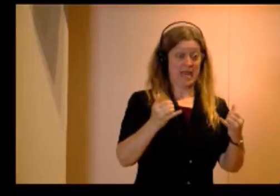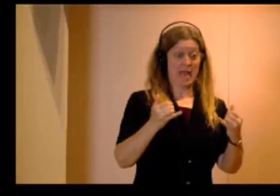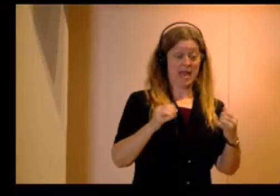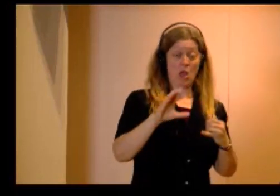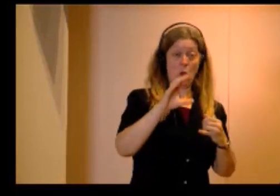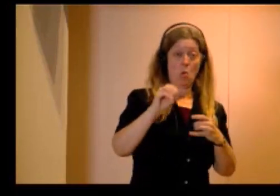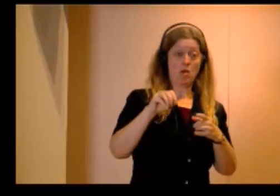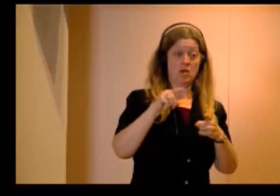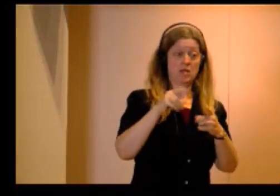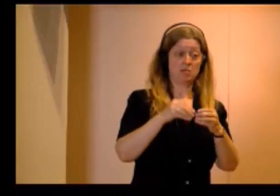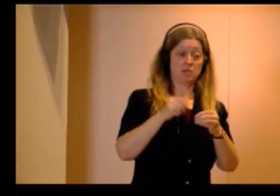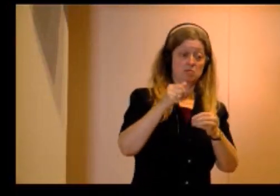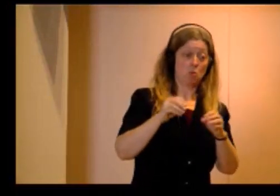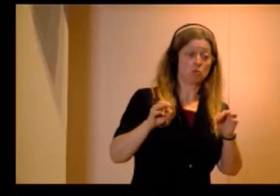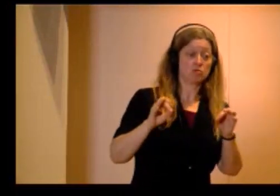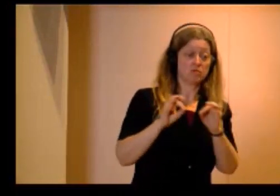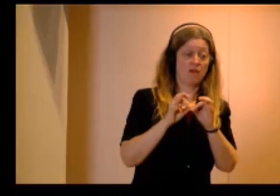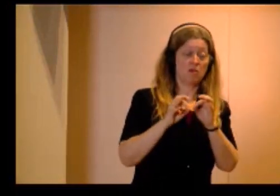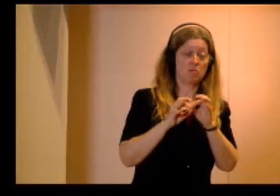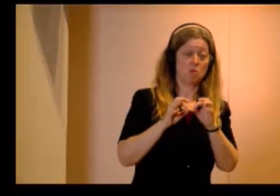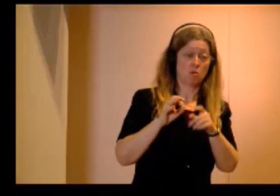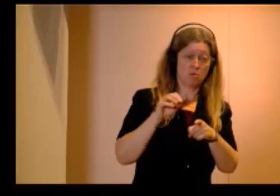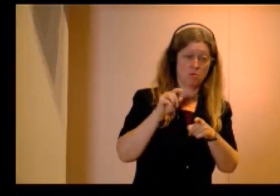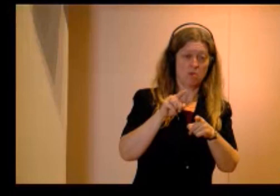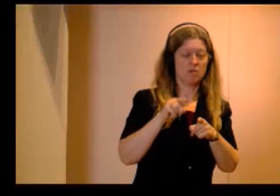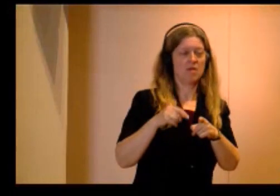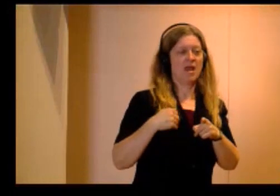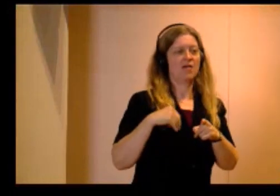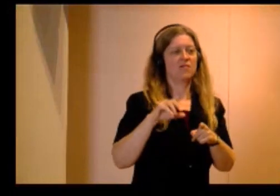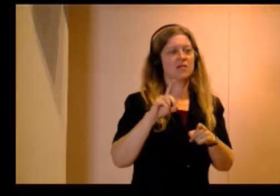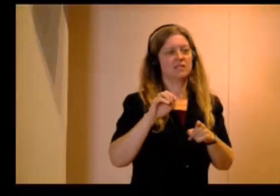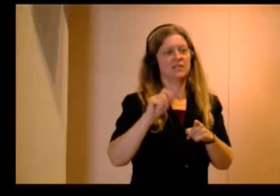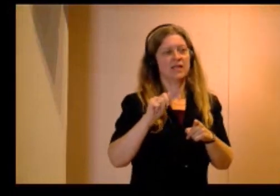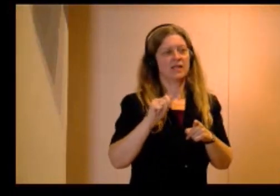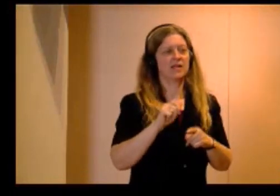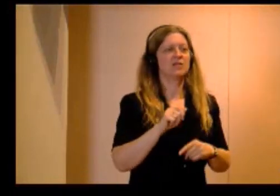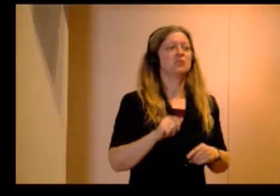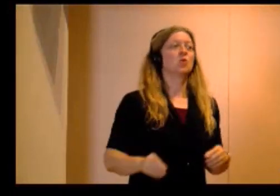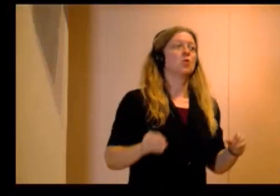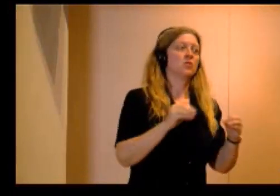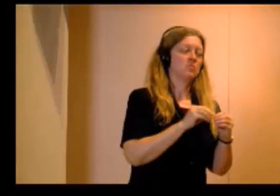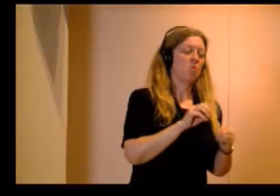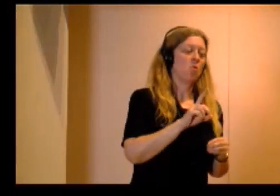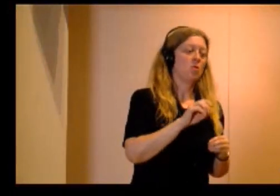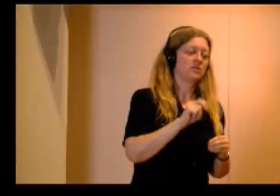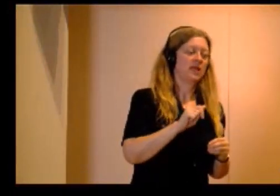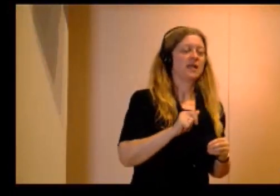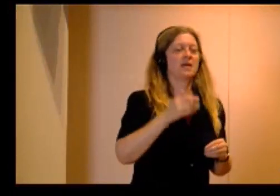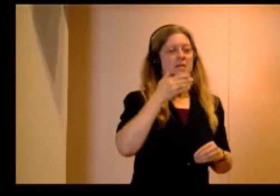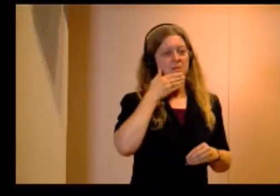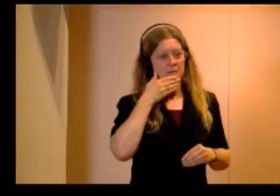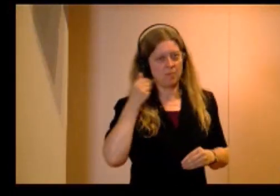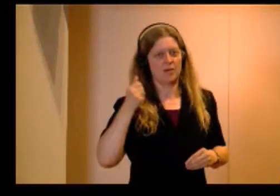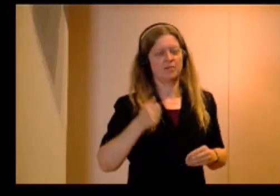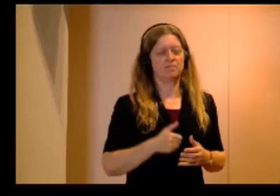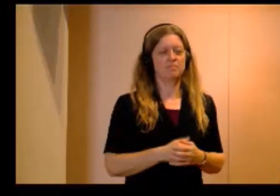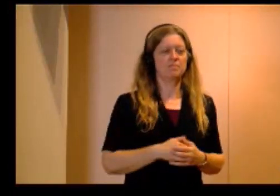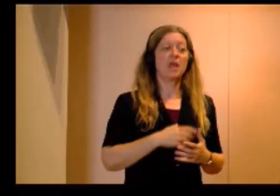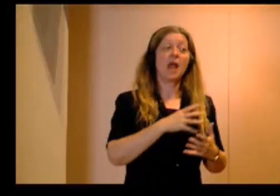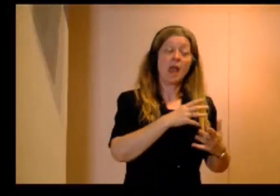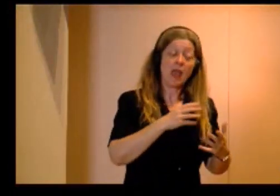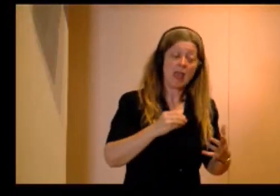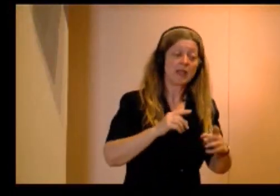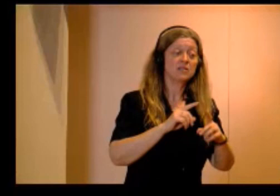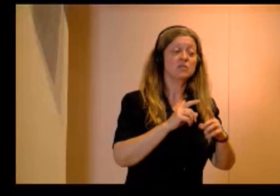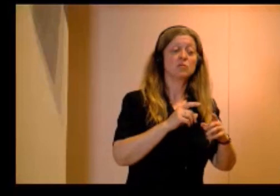have data, right? So data is really a driver here, and so the more you can get, the better, right? And also the more different types,